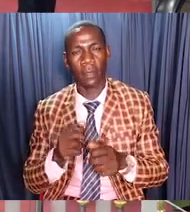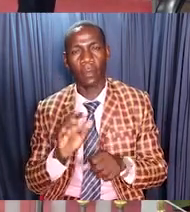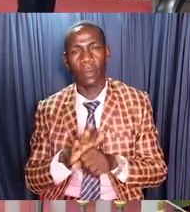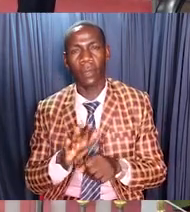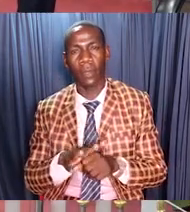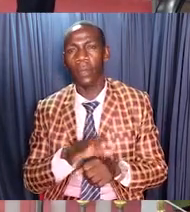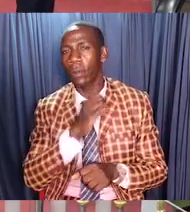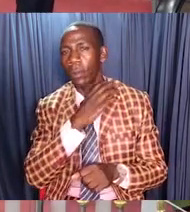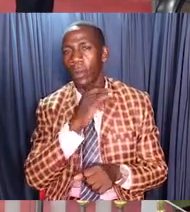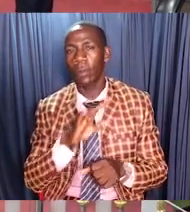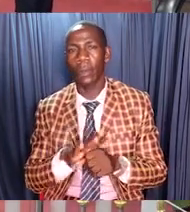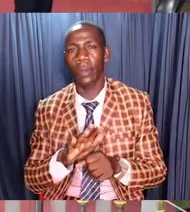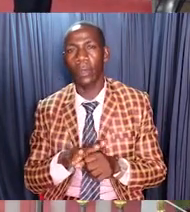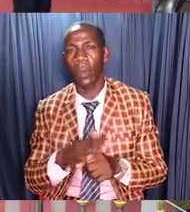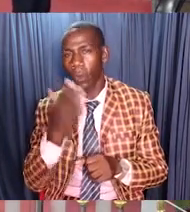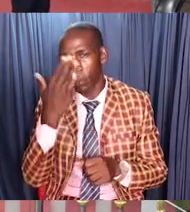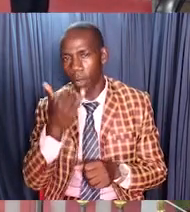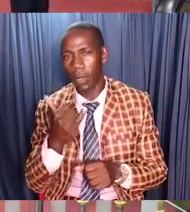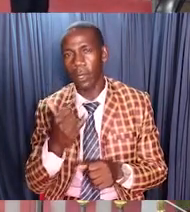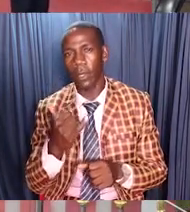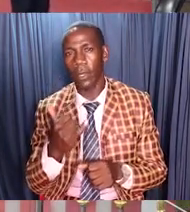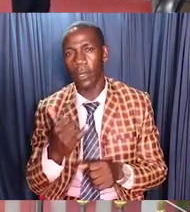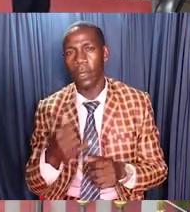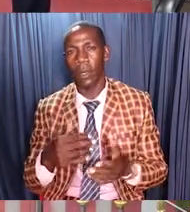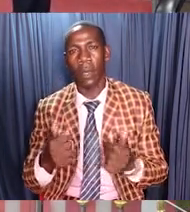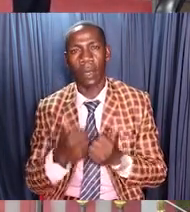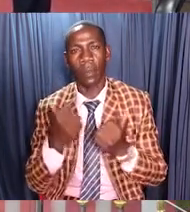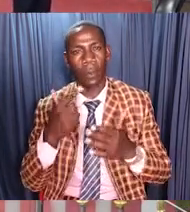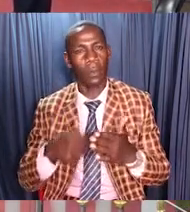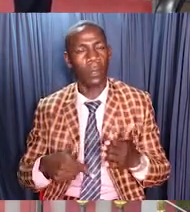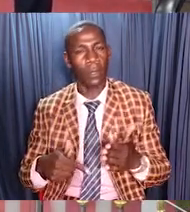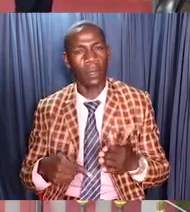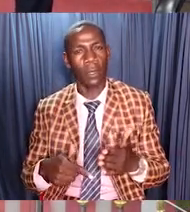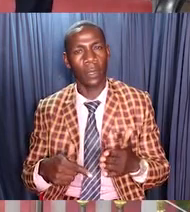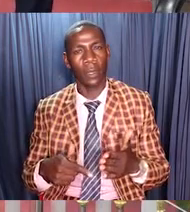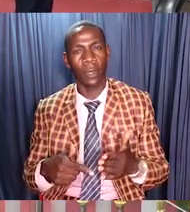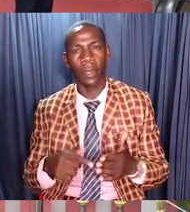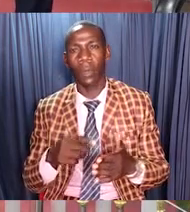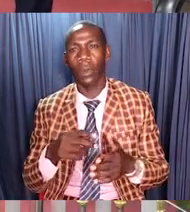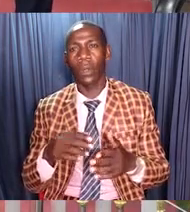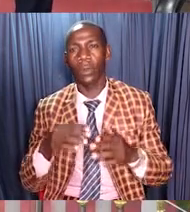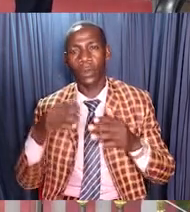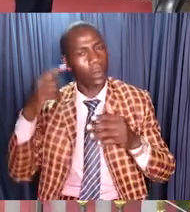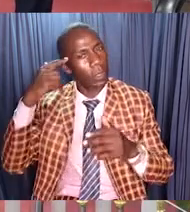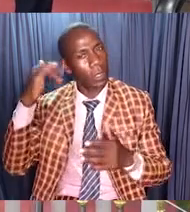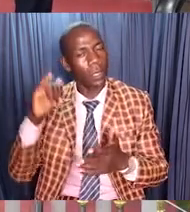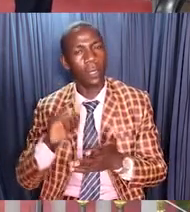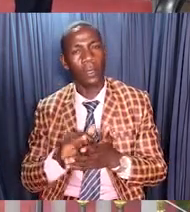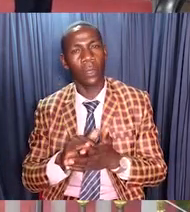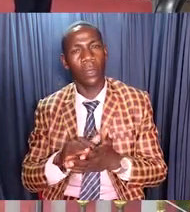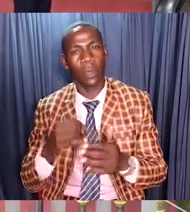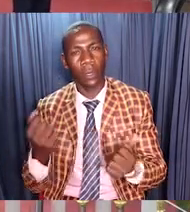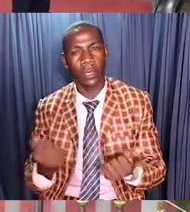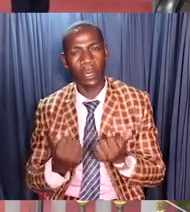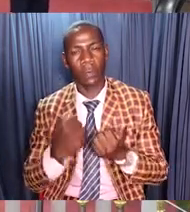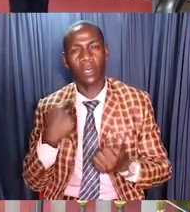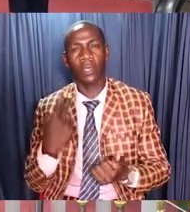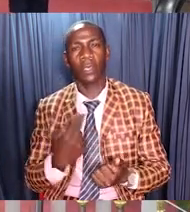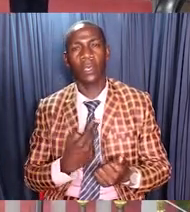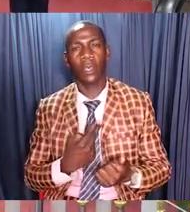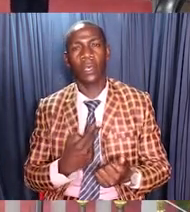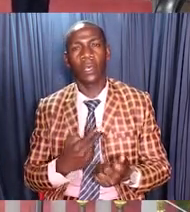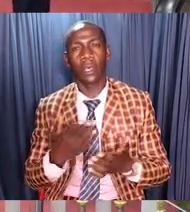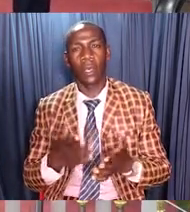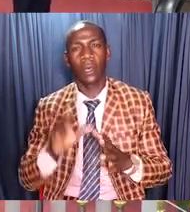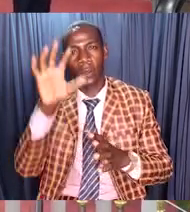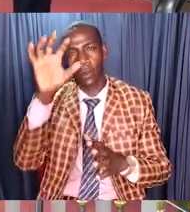and anxiety. Na malaumu. And blame. Na mbona. And questions. Imekuweje. How did it happen? Mtu tuliyemdania ya kwamba. The one we thought that he shall save us. Leo